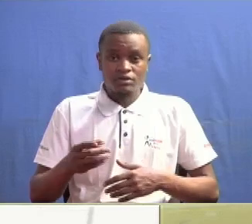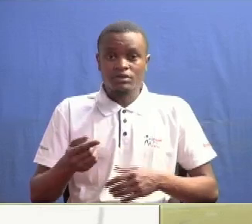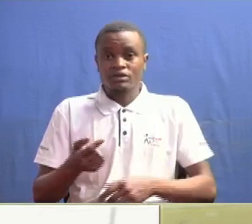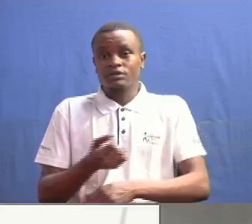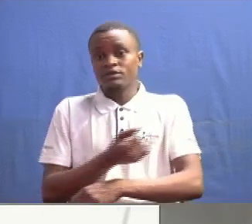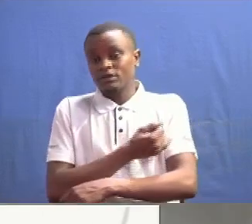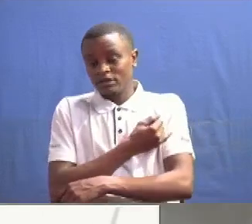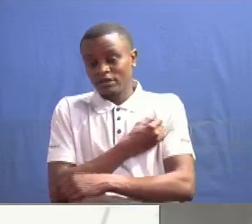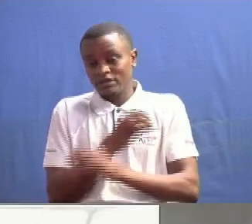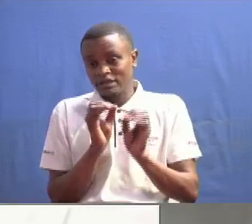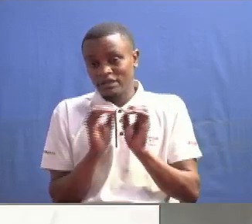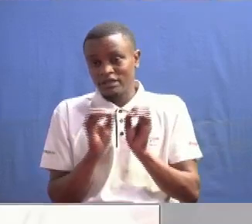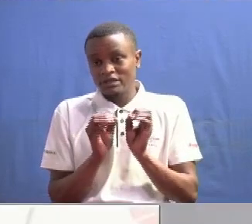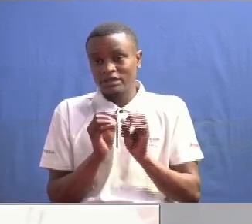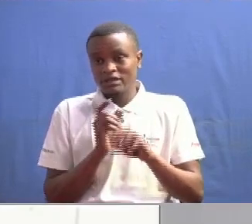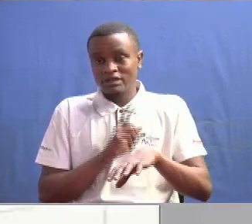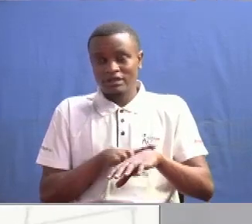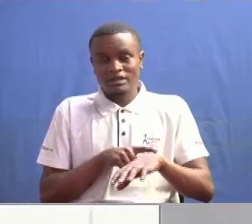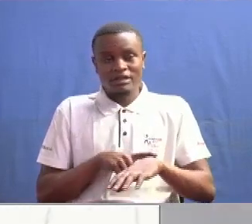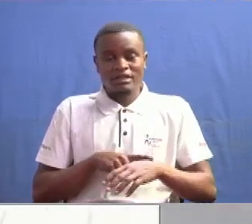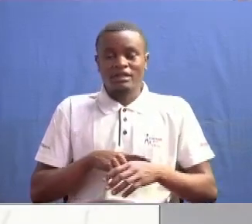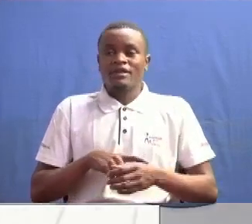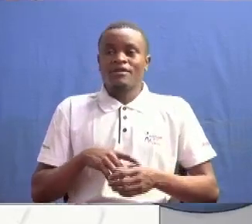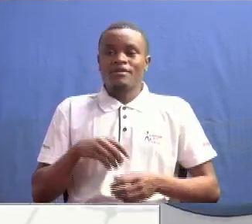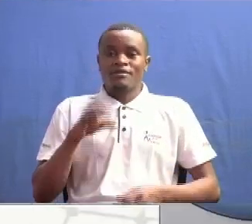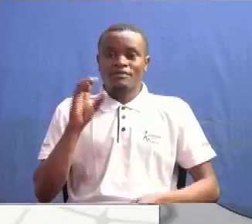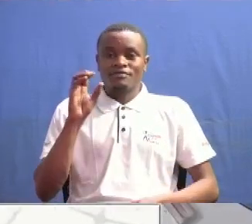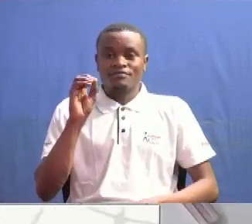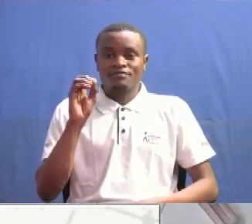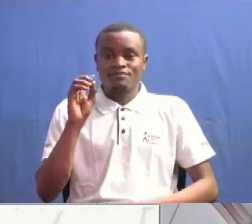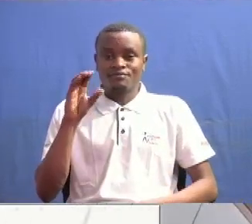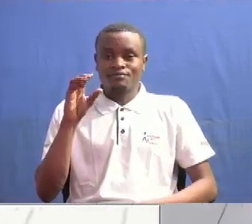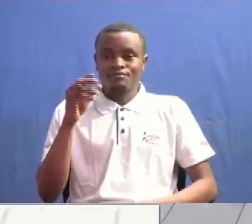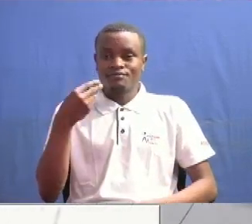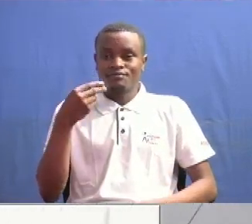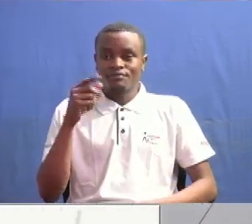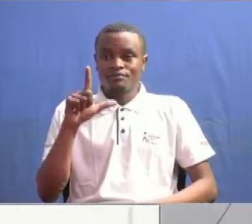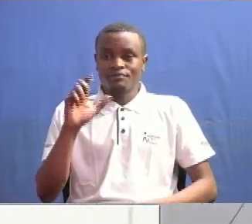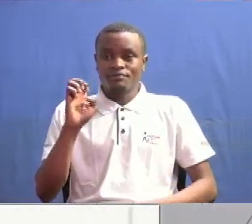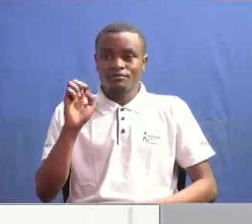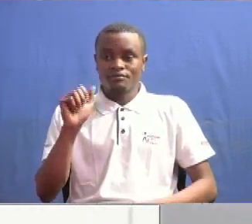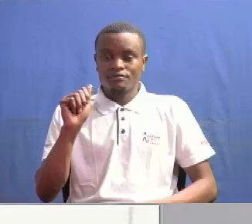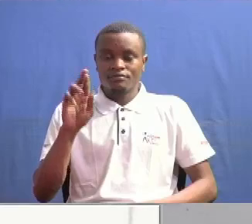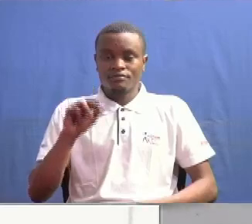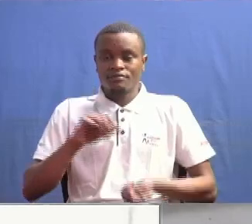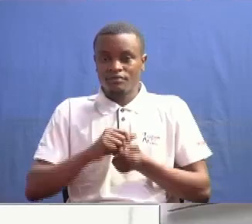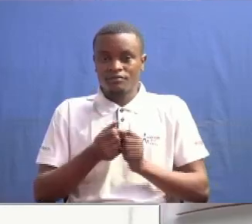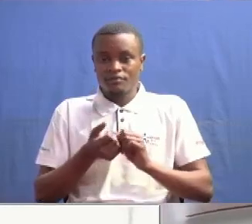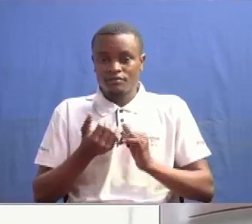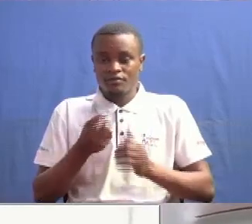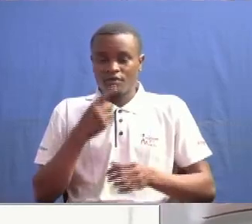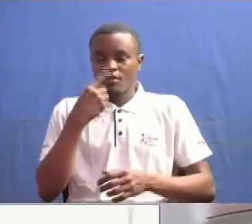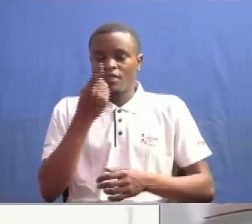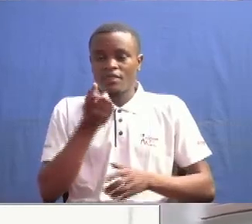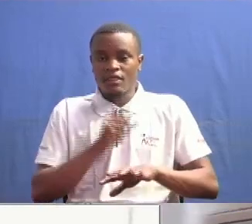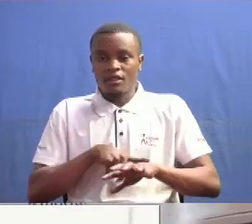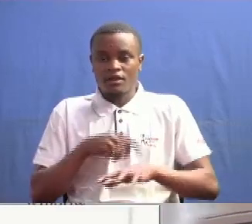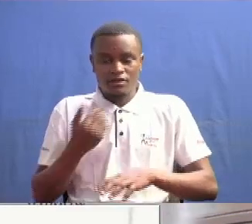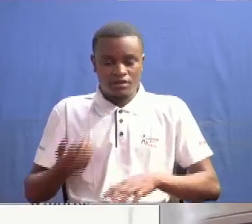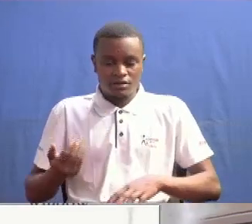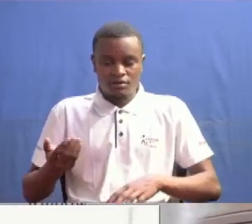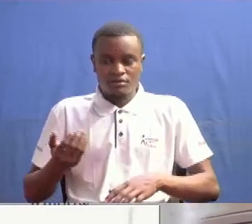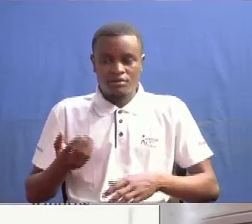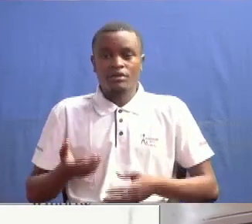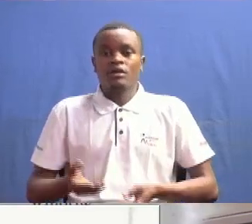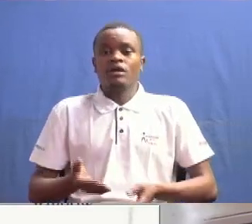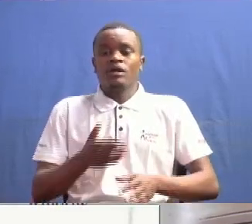cochlear implants being the only solution within 2 weeks before scarring sets in. That is to say, when a child gets an ear